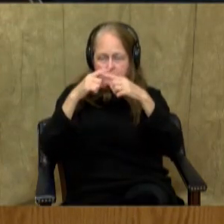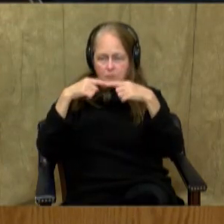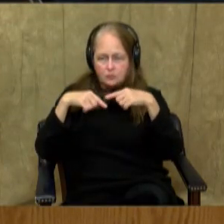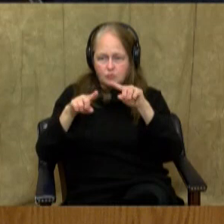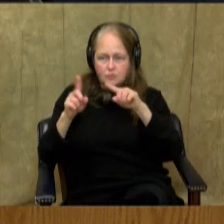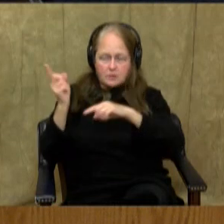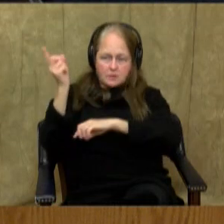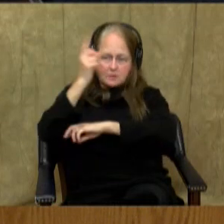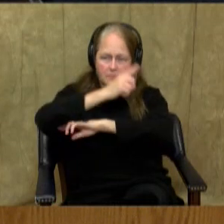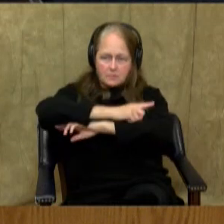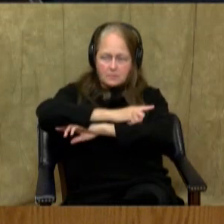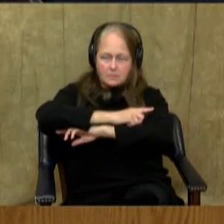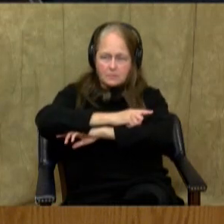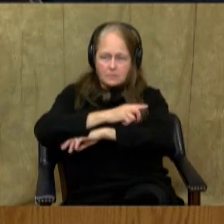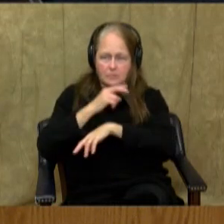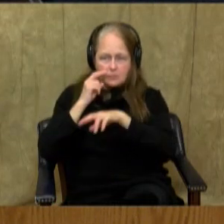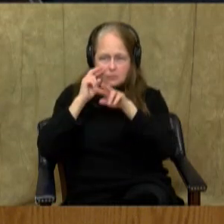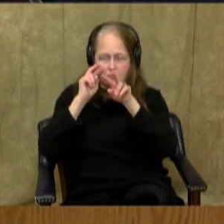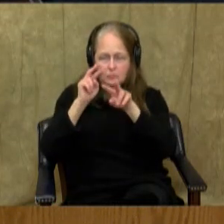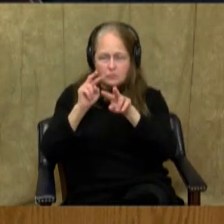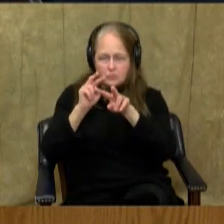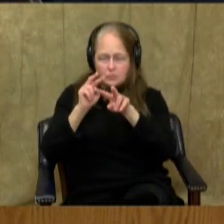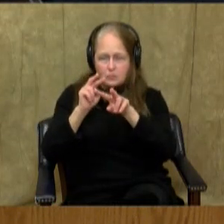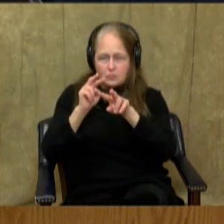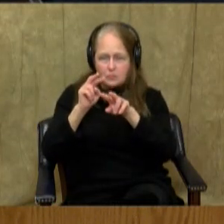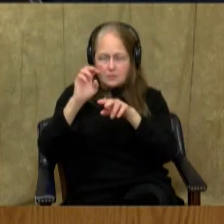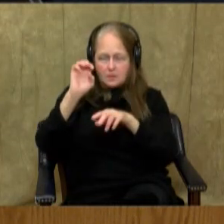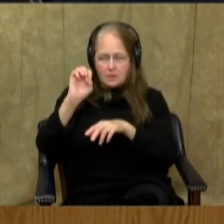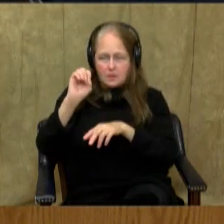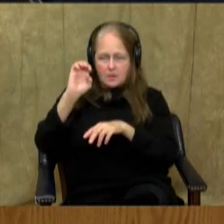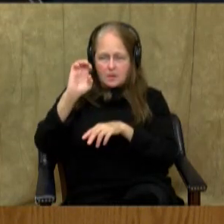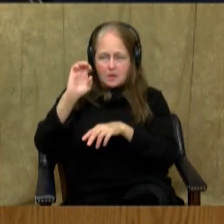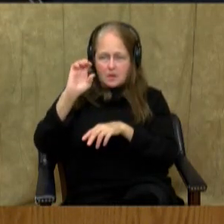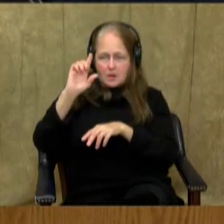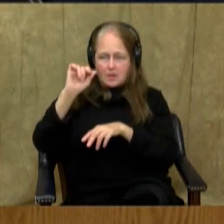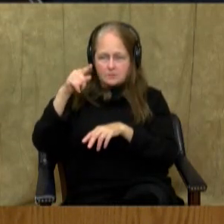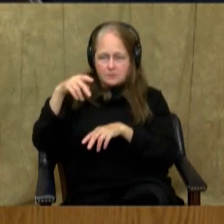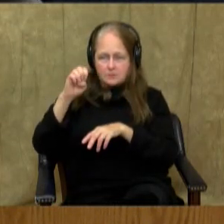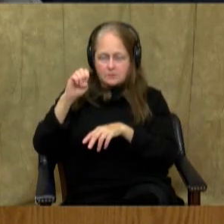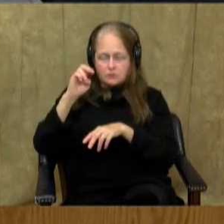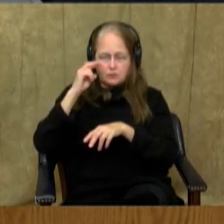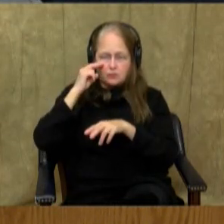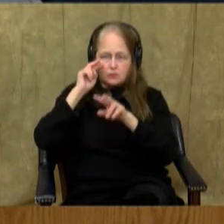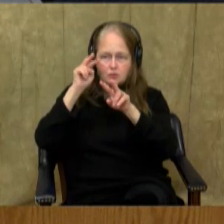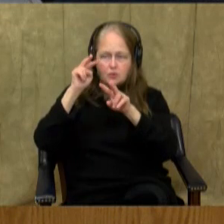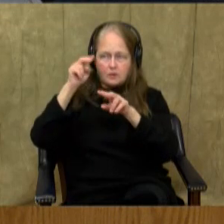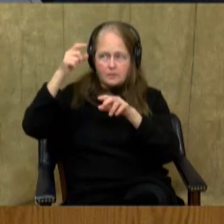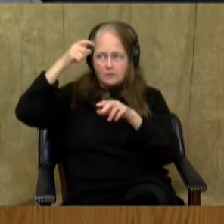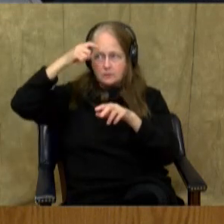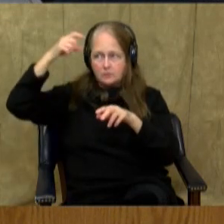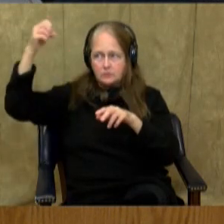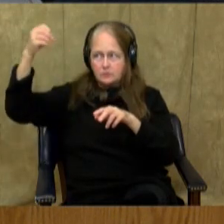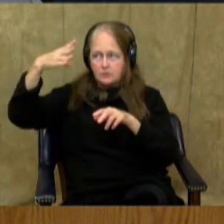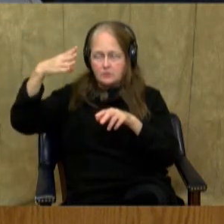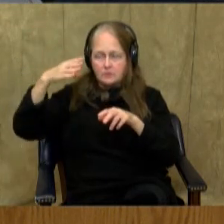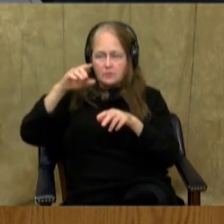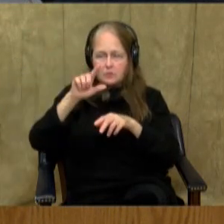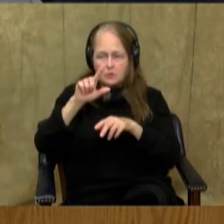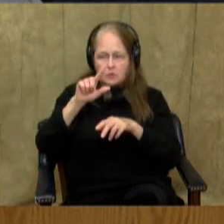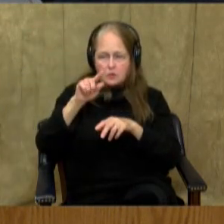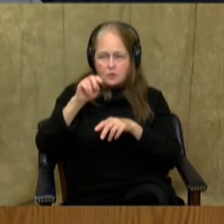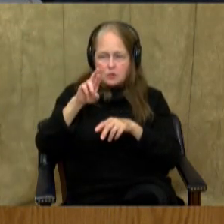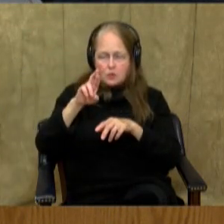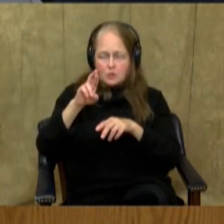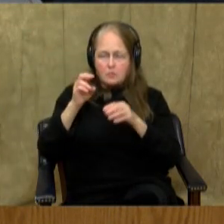the day, and you're viewing the eclipse from Earth, you're looking at the sun. Lunar eclipses are